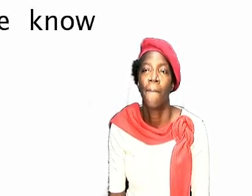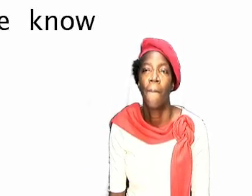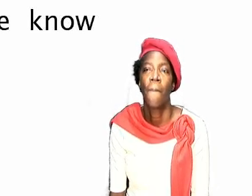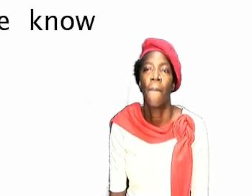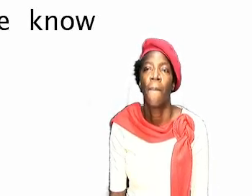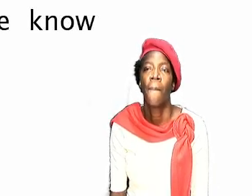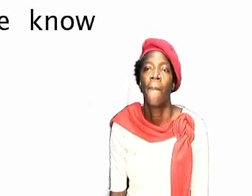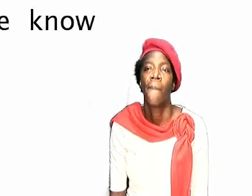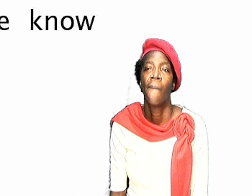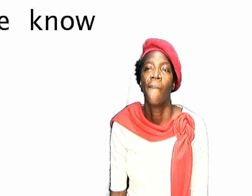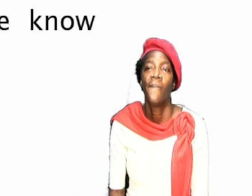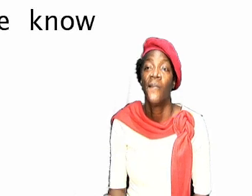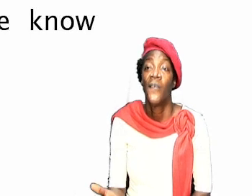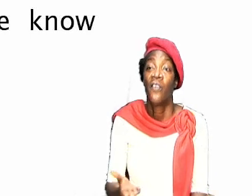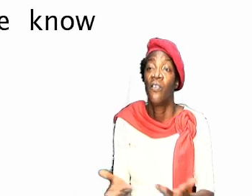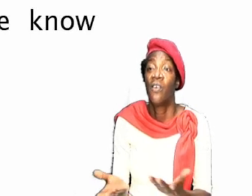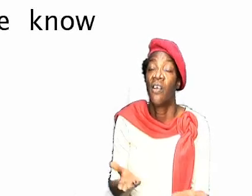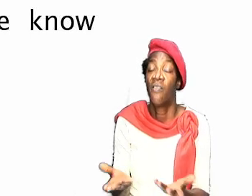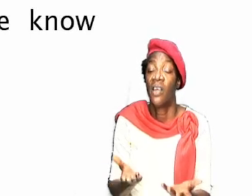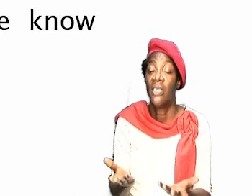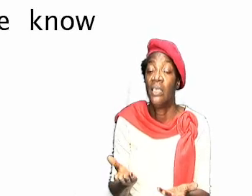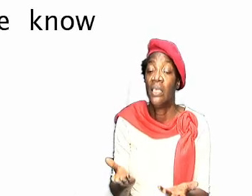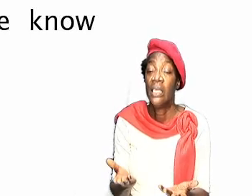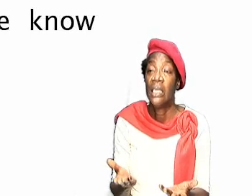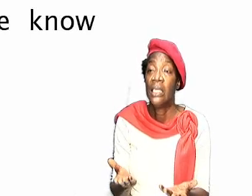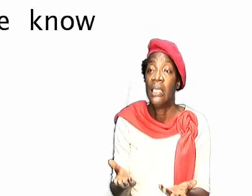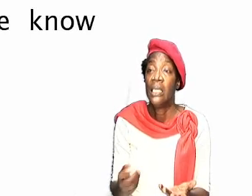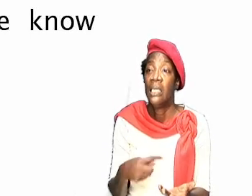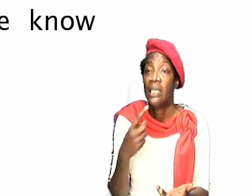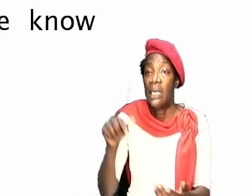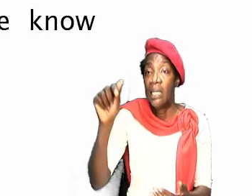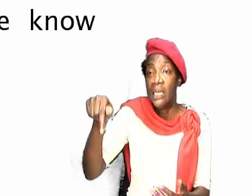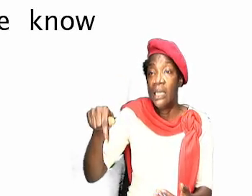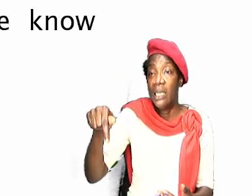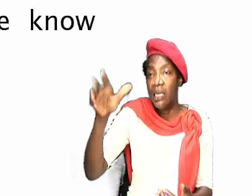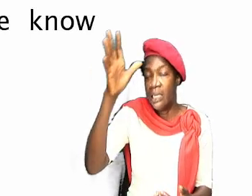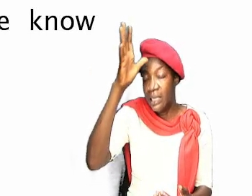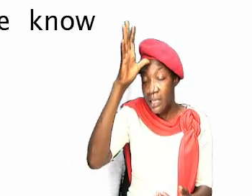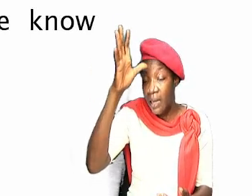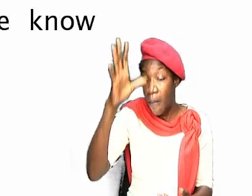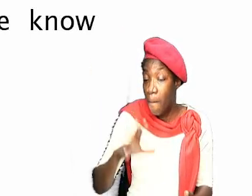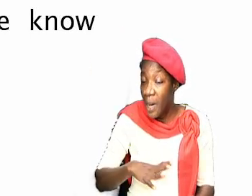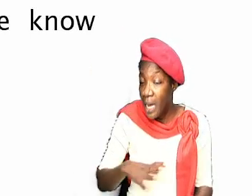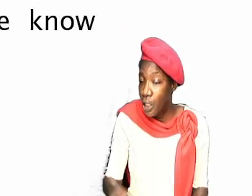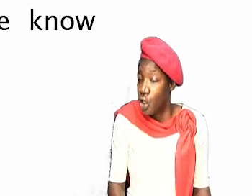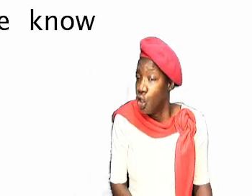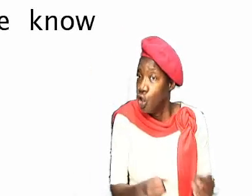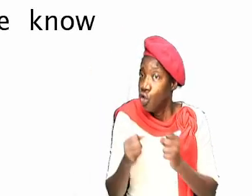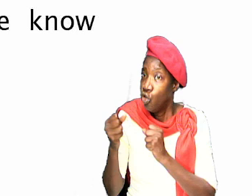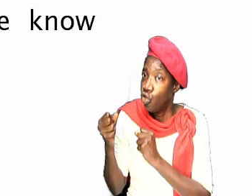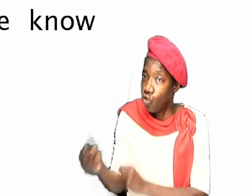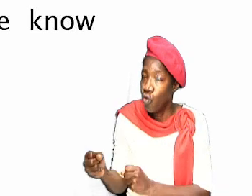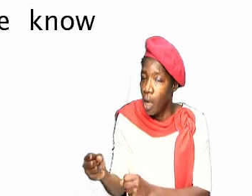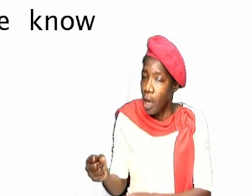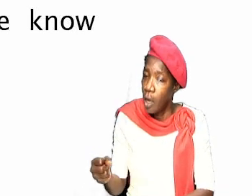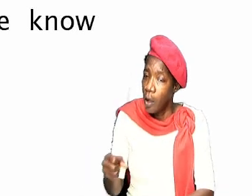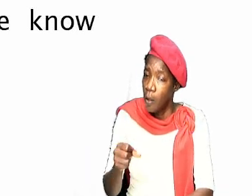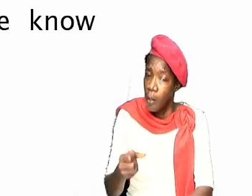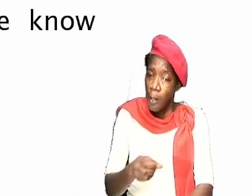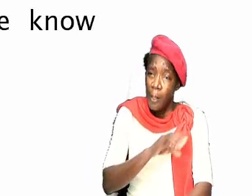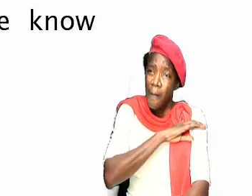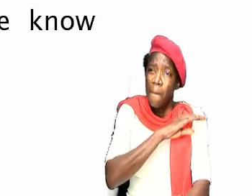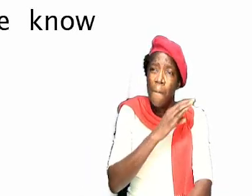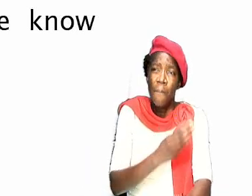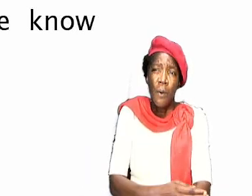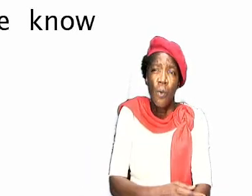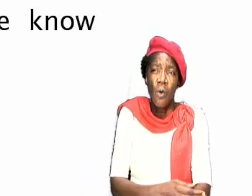Therefore, the servant of the king, of King Saul, was saying, this man is a strong man. He's a powerful man.